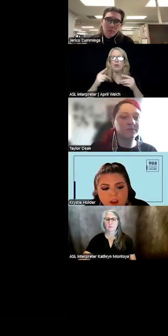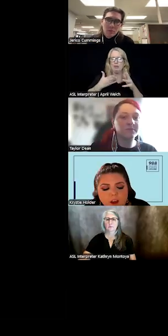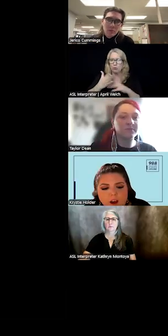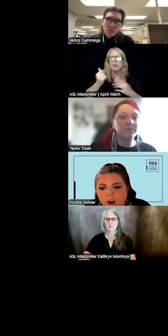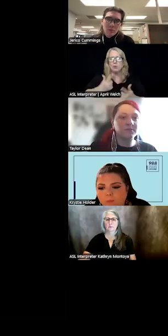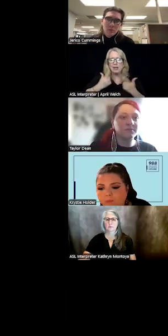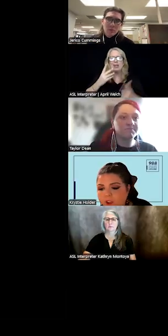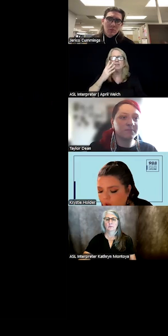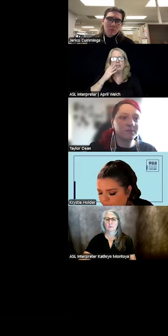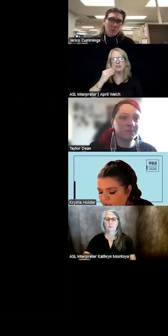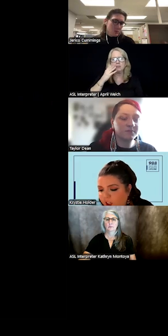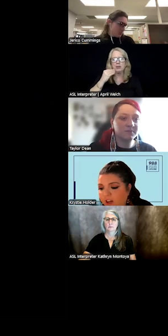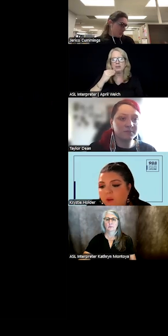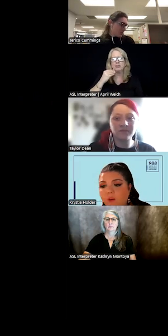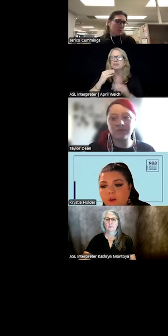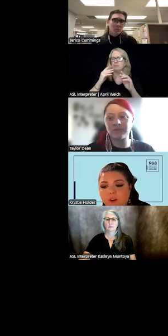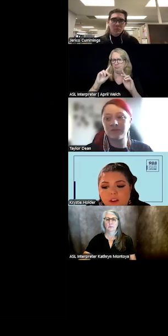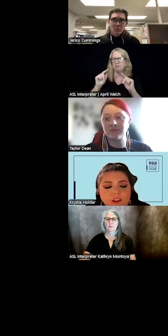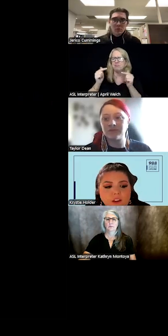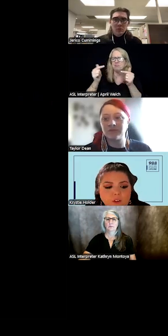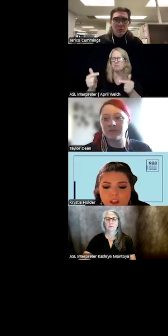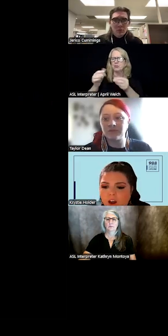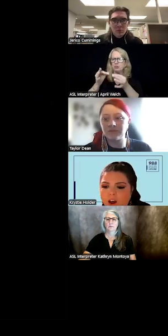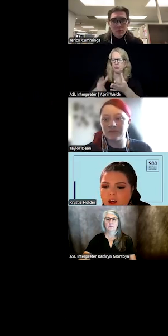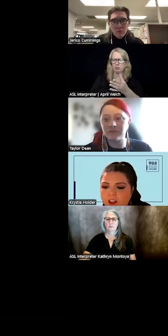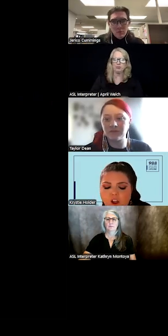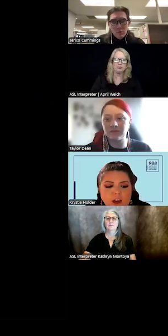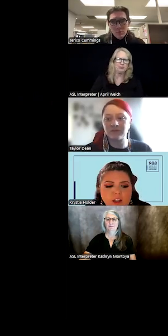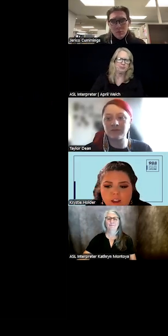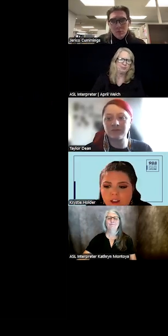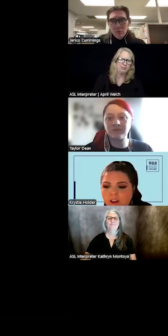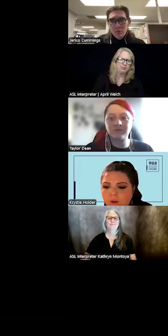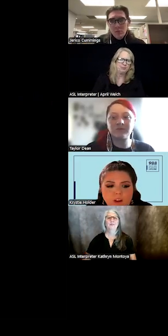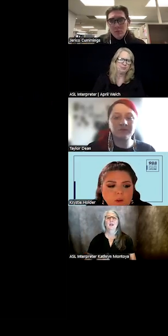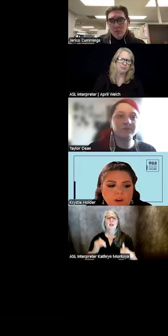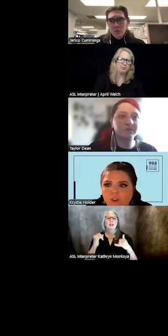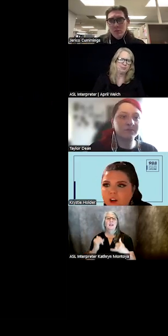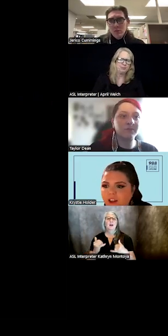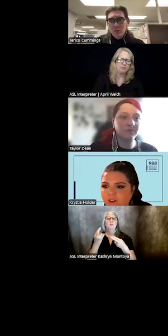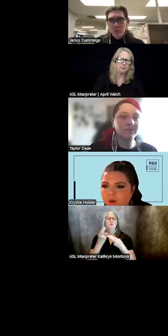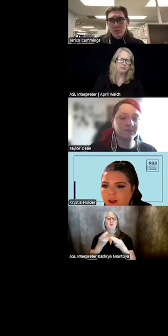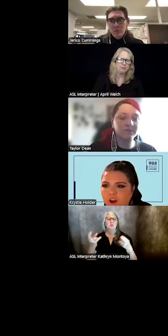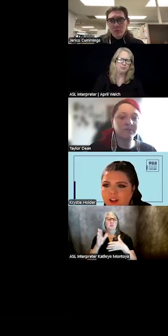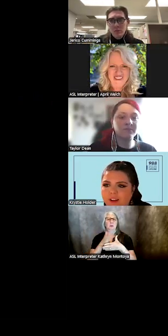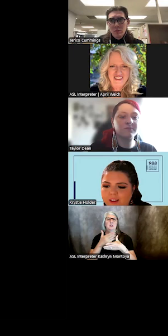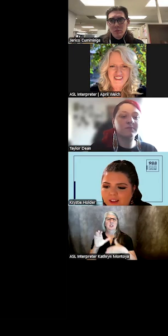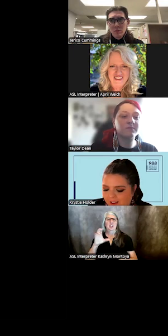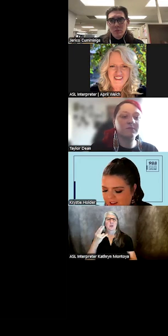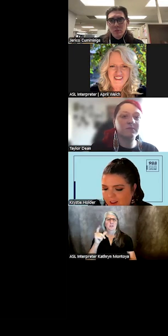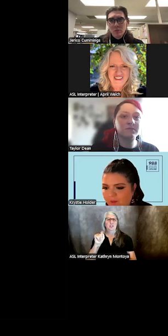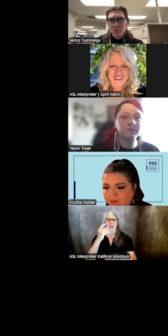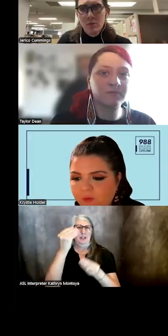experienced. So I'm going to share some resources in the chat. Please let me know if you guys have any